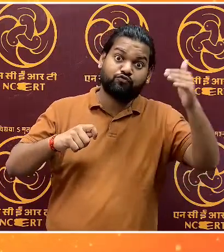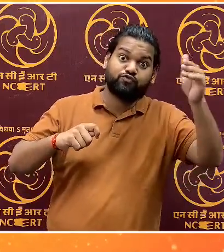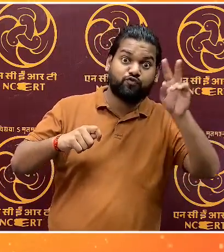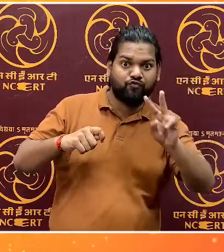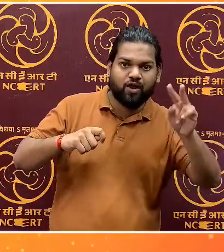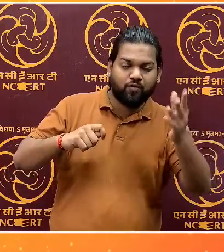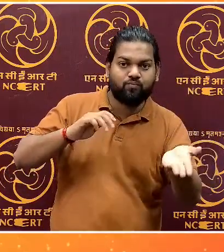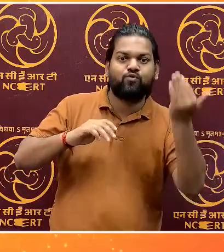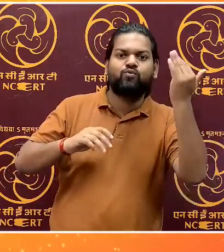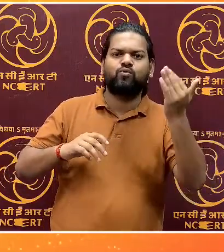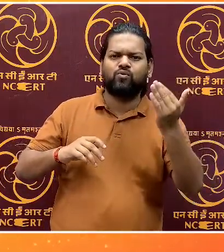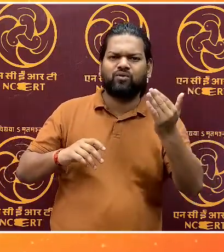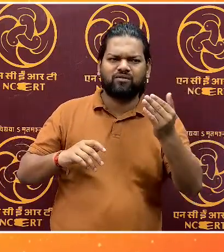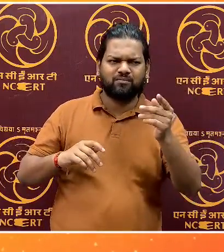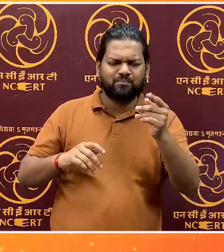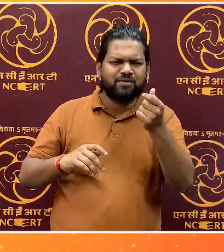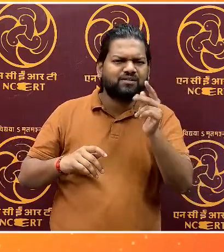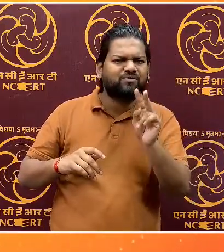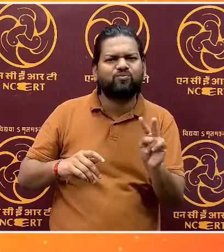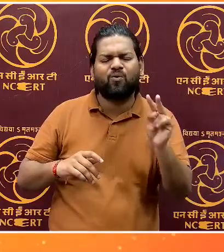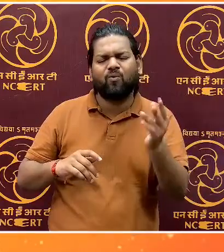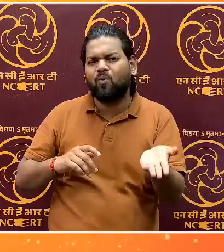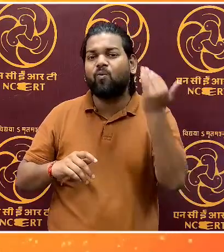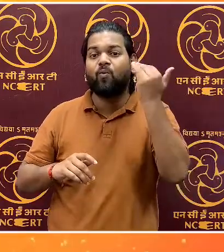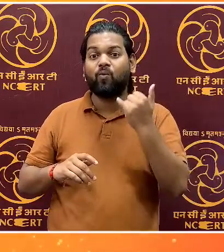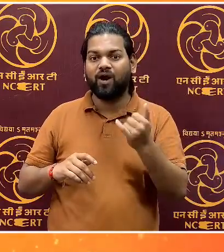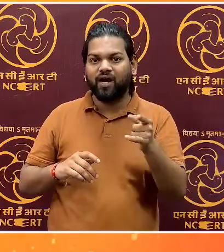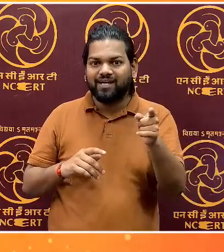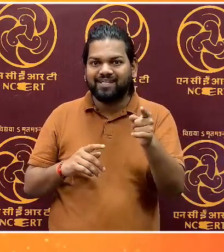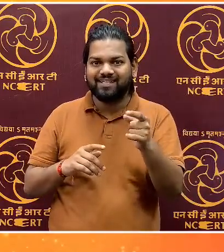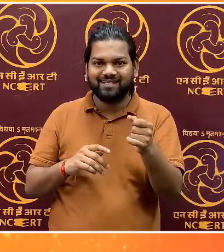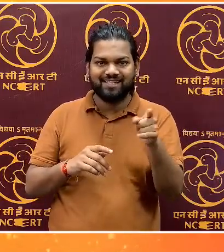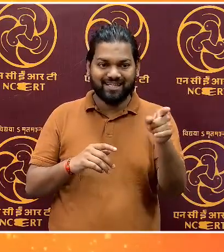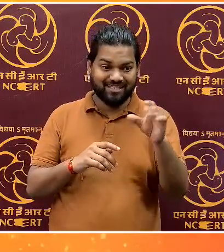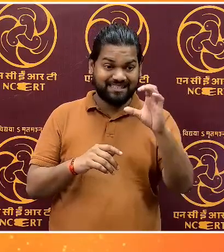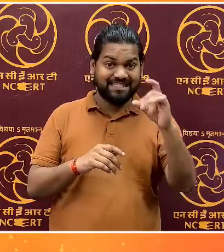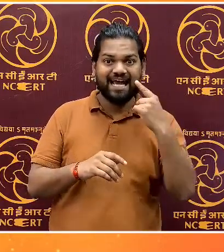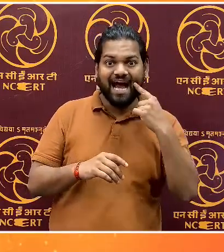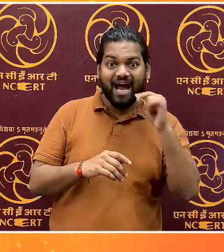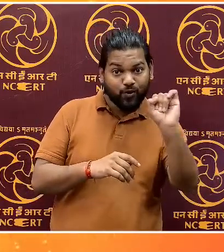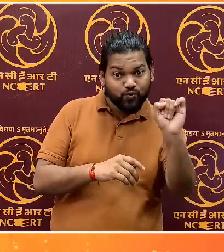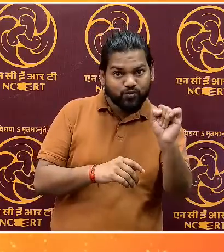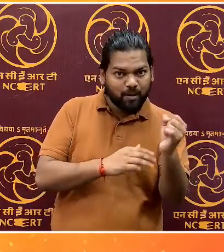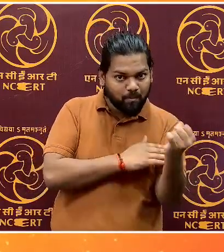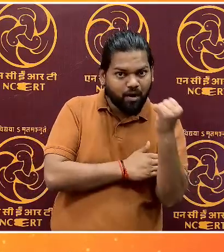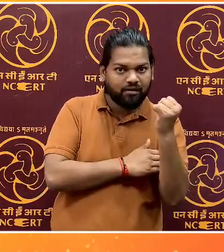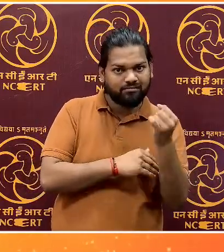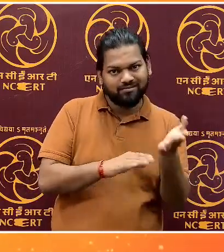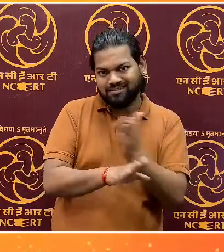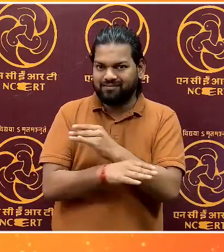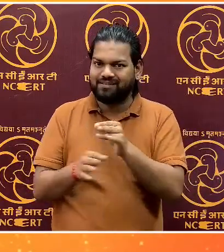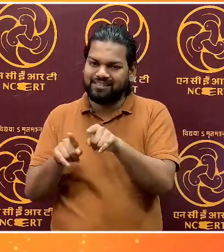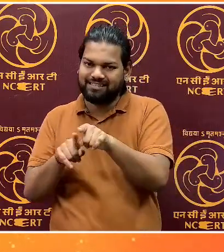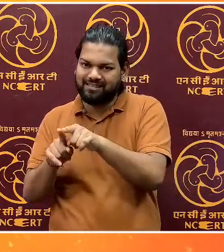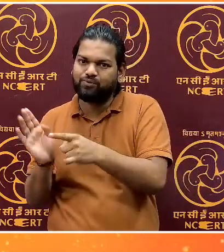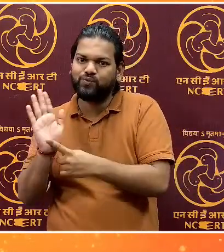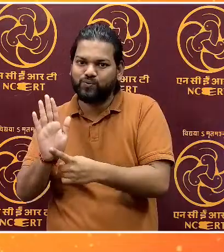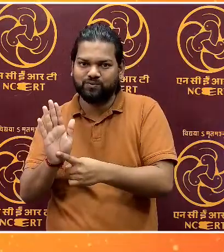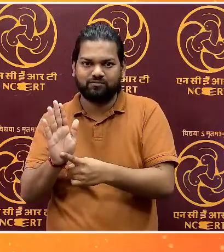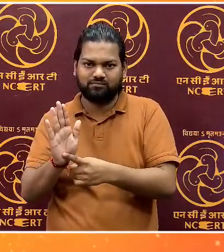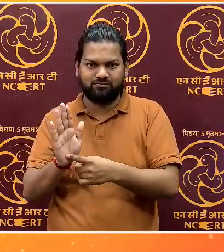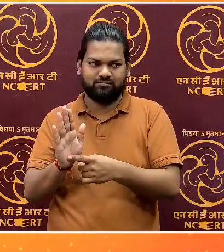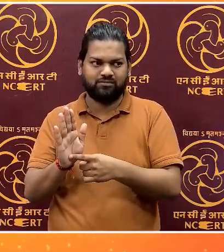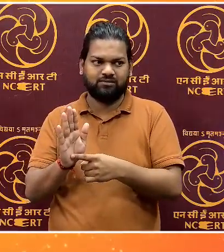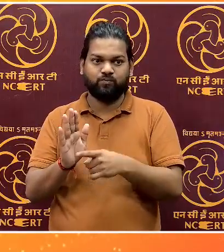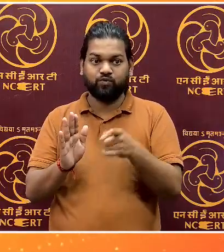value. Why the future value is higher? Because of the power of compounding. We have learned in my previous example as well, in wherein I show